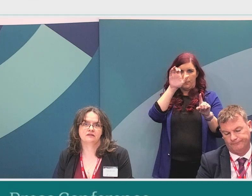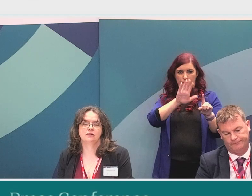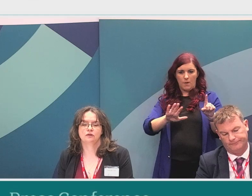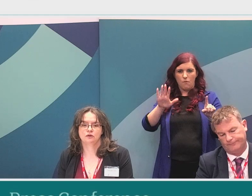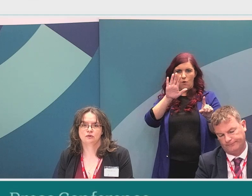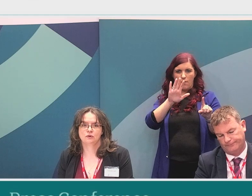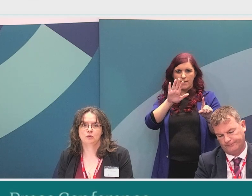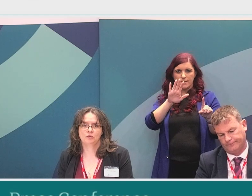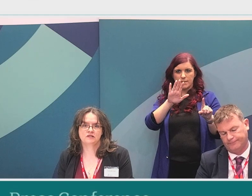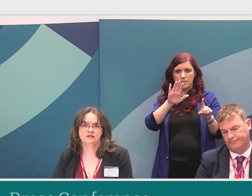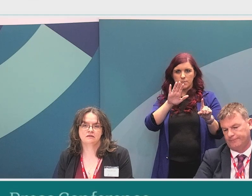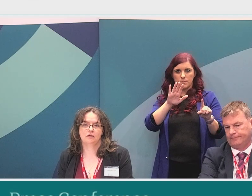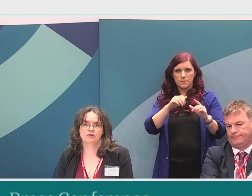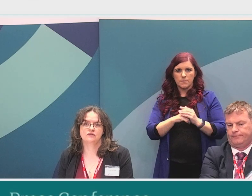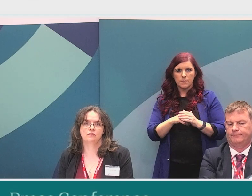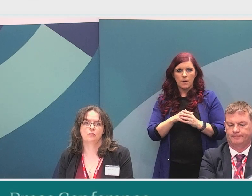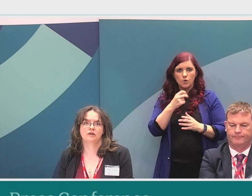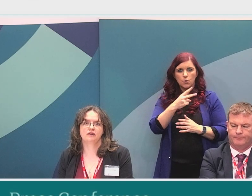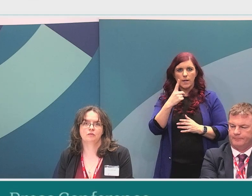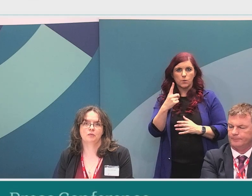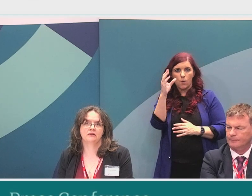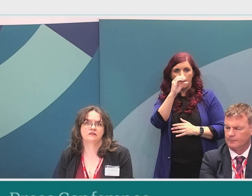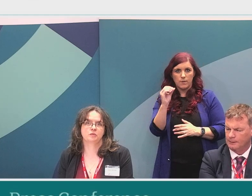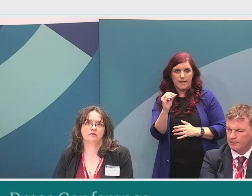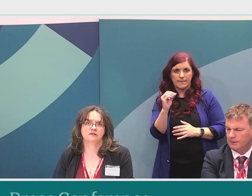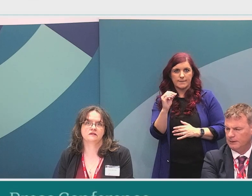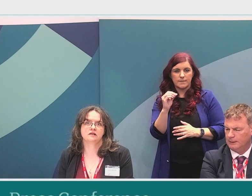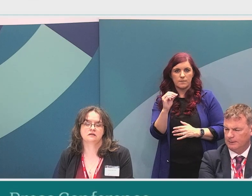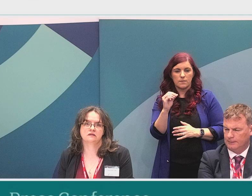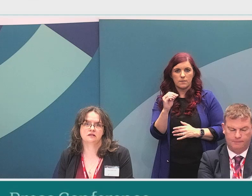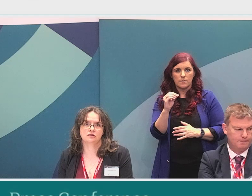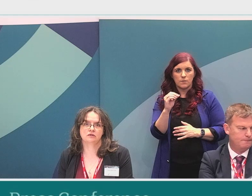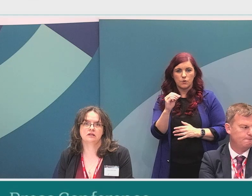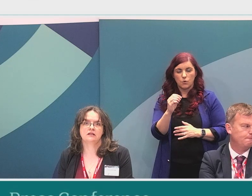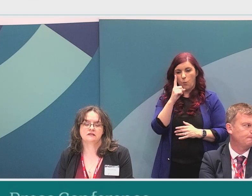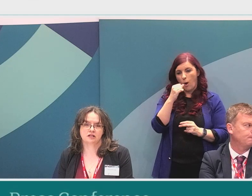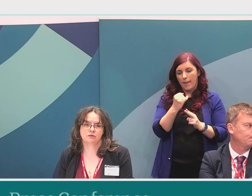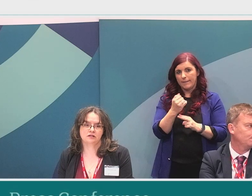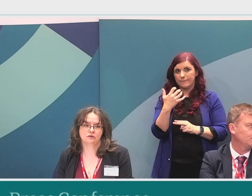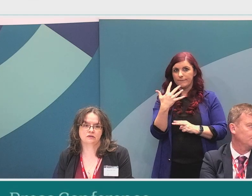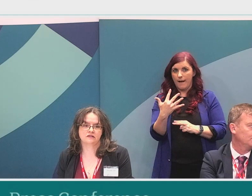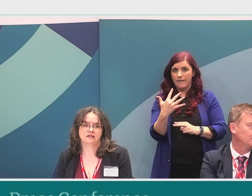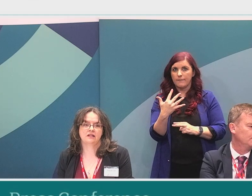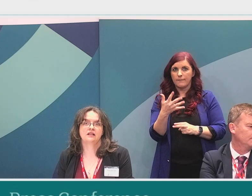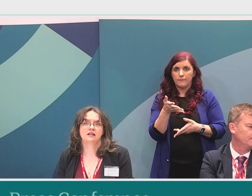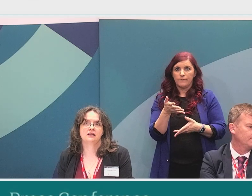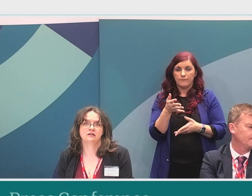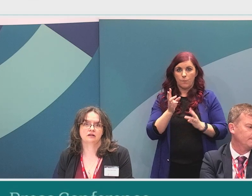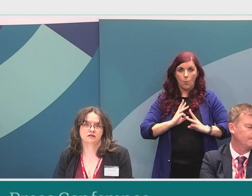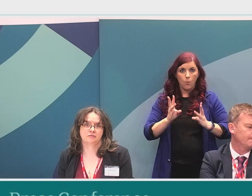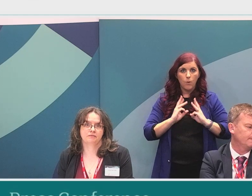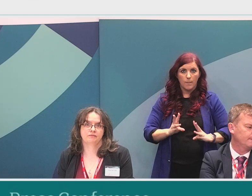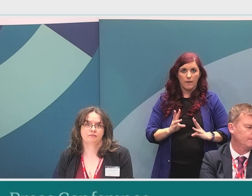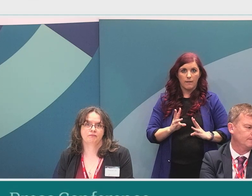females, 21%, or just over 1 in 5 women, have experienced non-consensual sexual intercourse in their